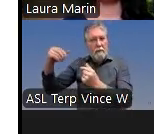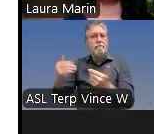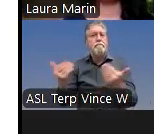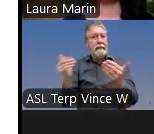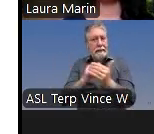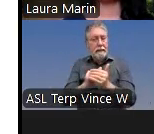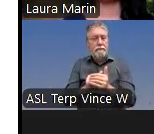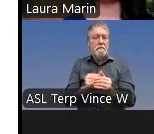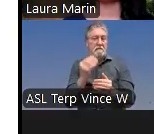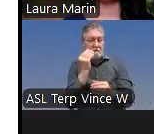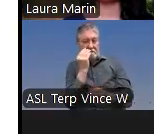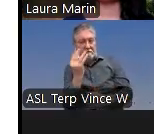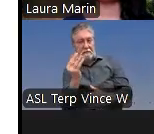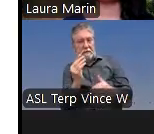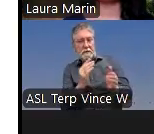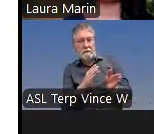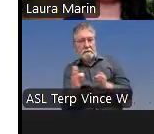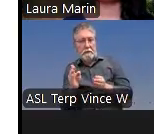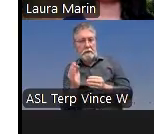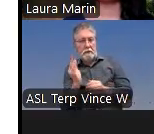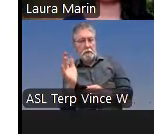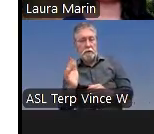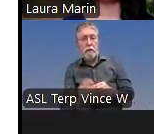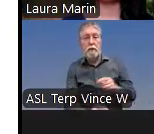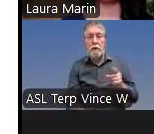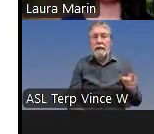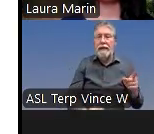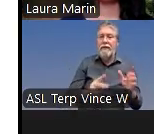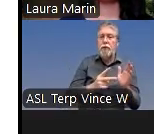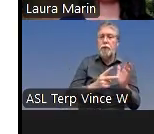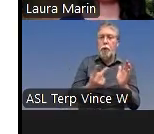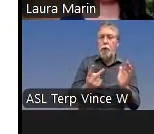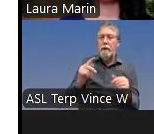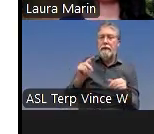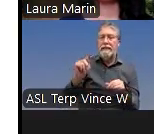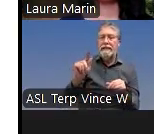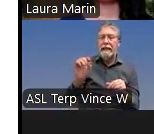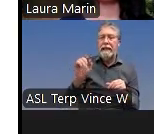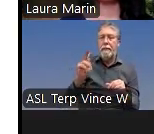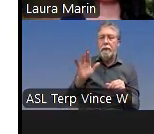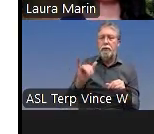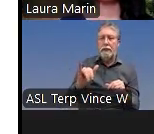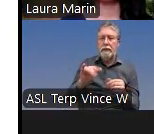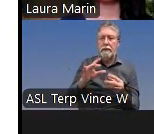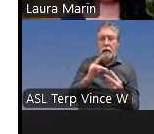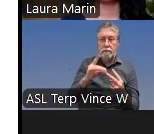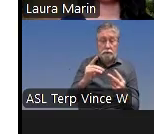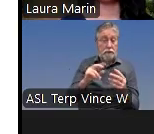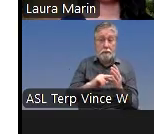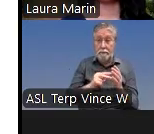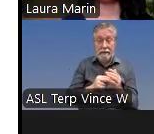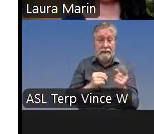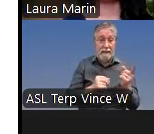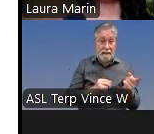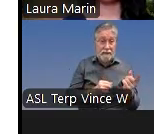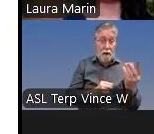we changed telemetry types to a dual telemetry option, which means if one fails, the other